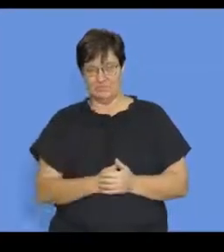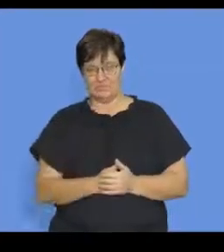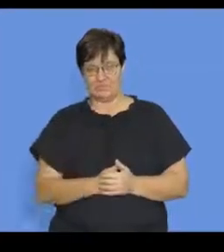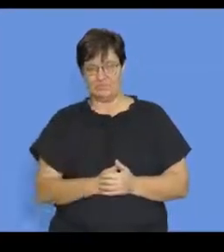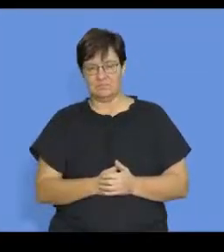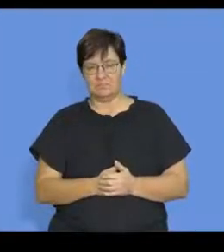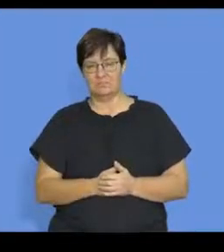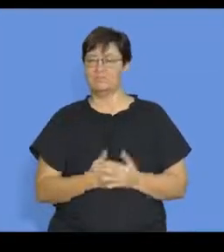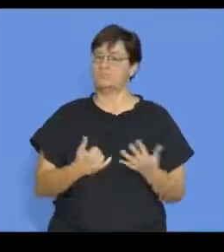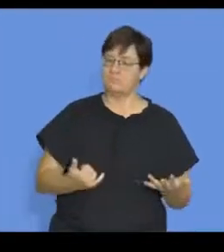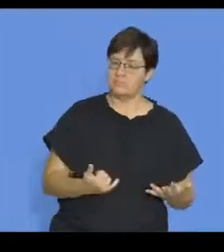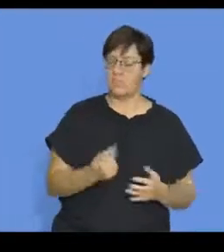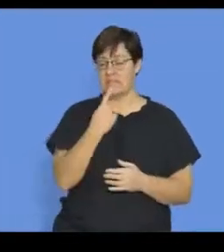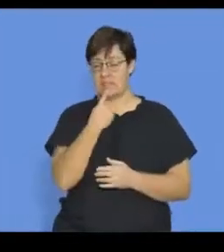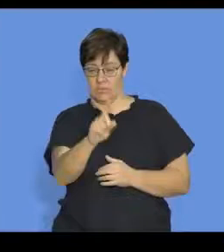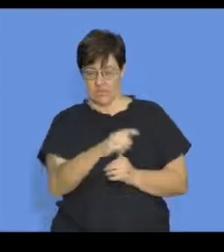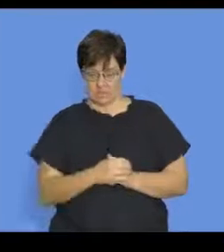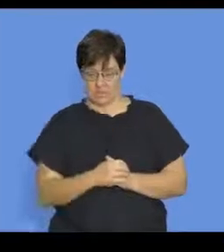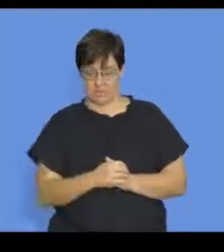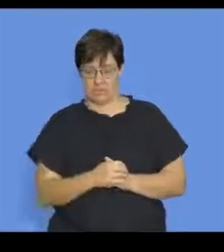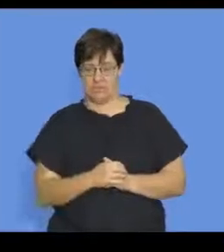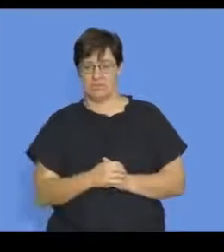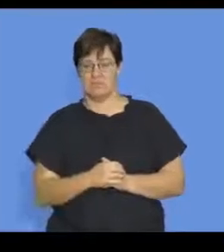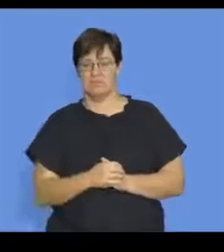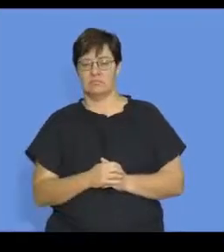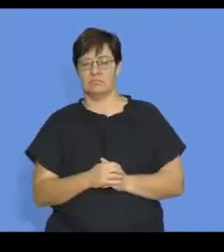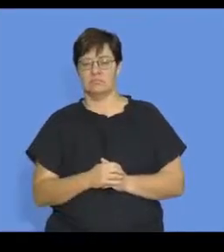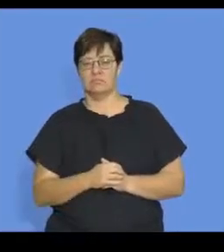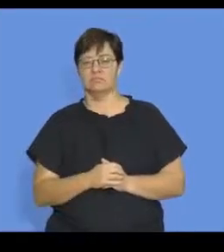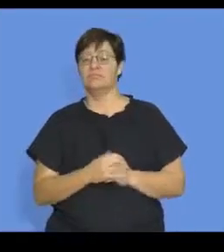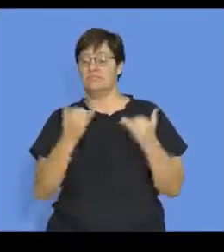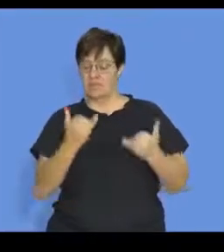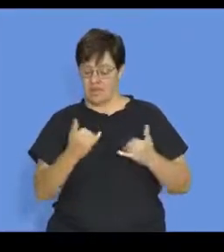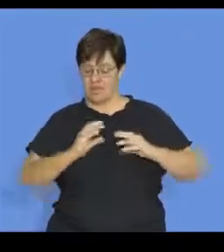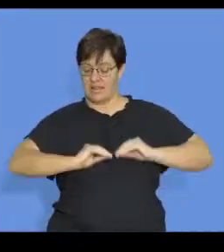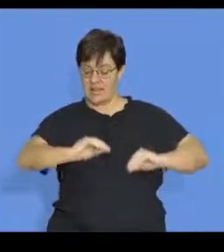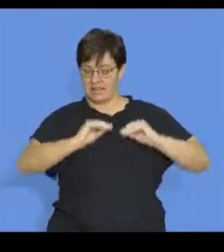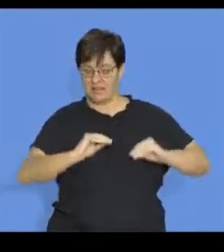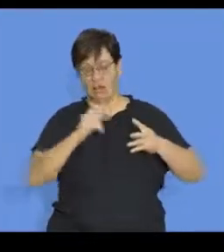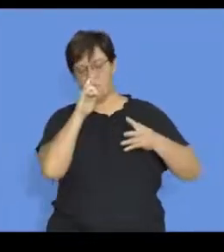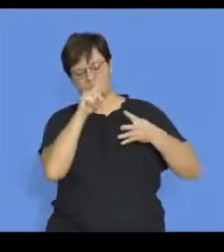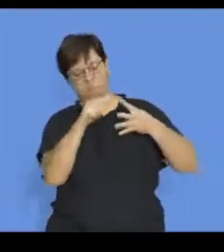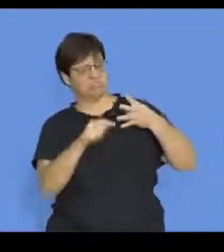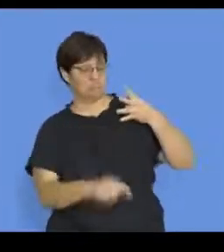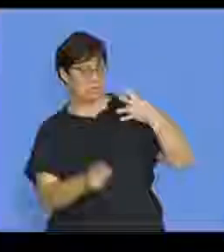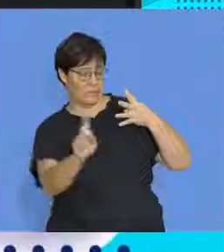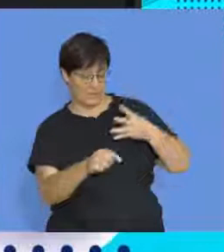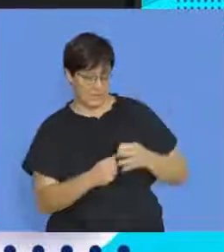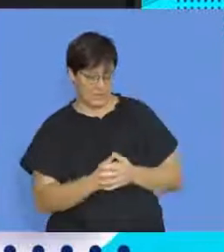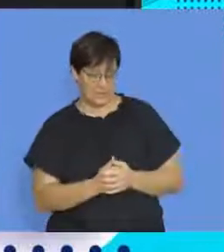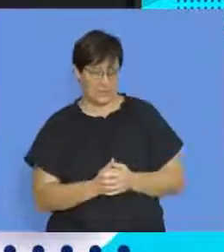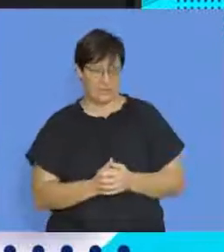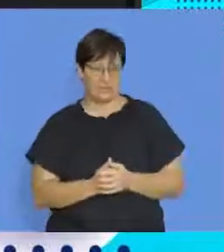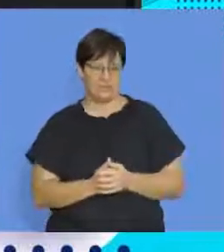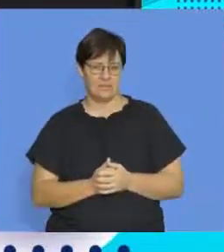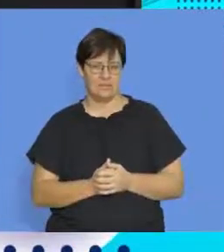Right, so I already mentioned what we are going to be looking at in today's lesson, but obviously,